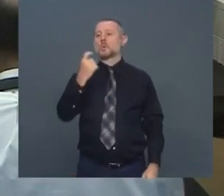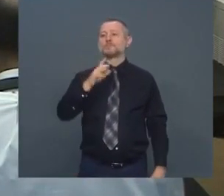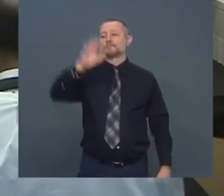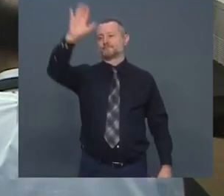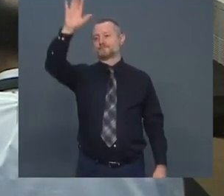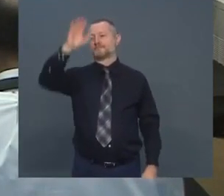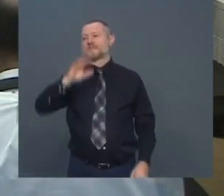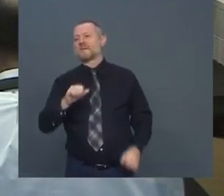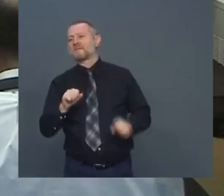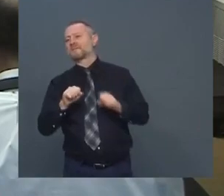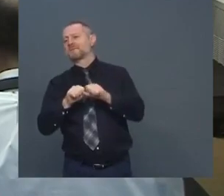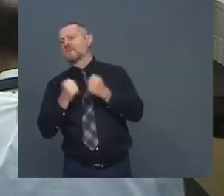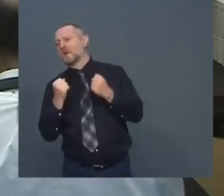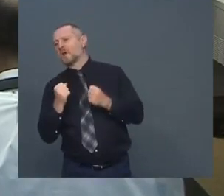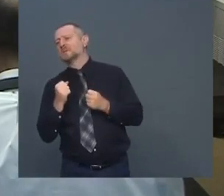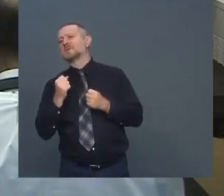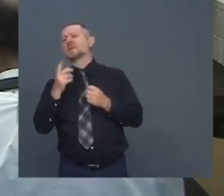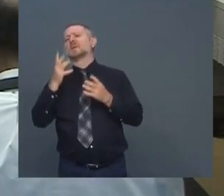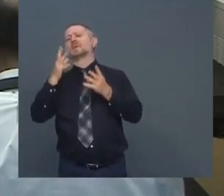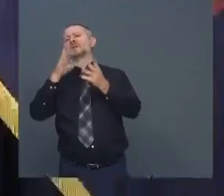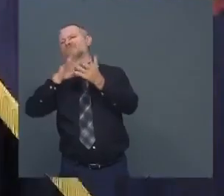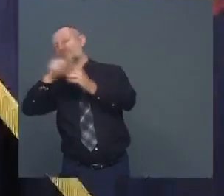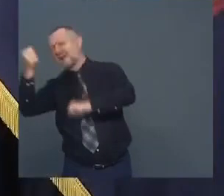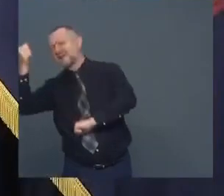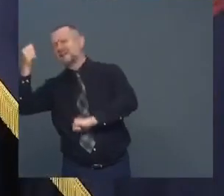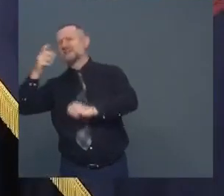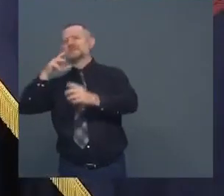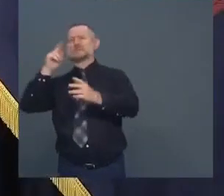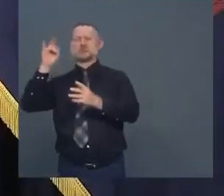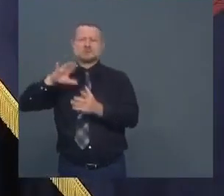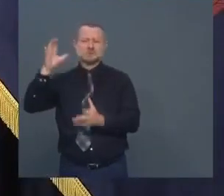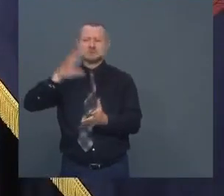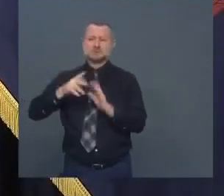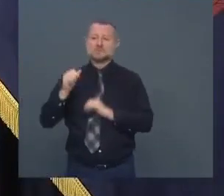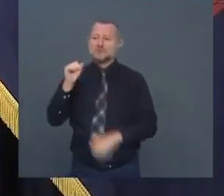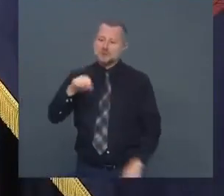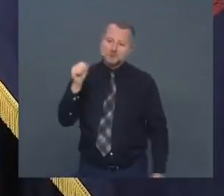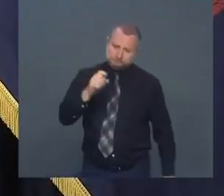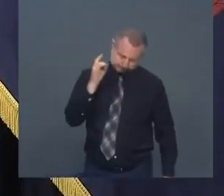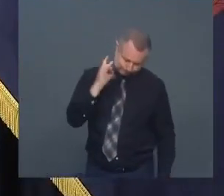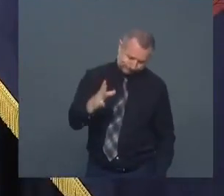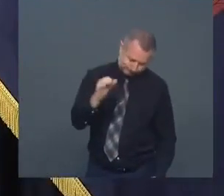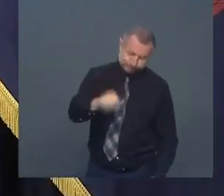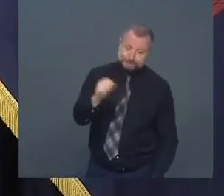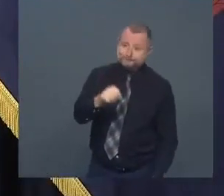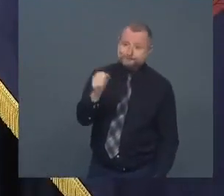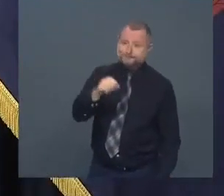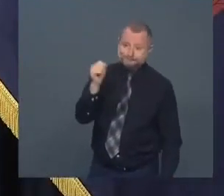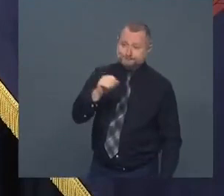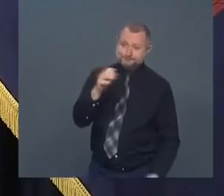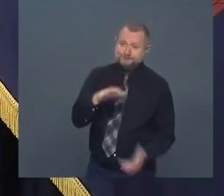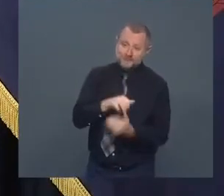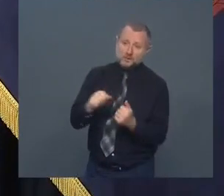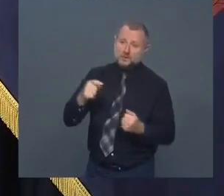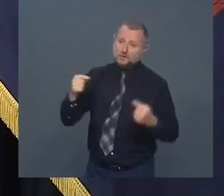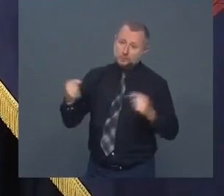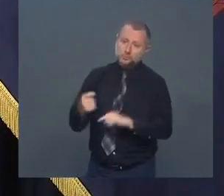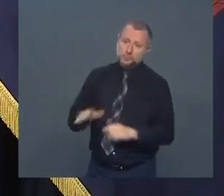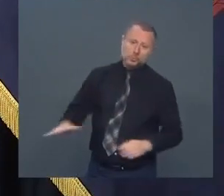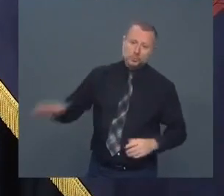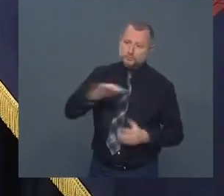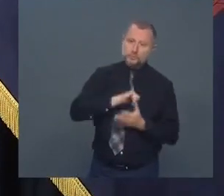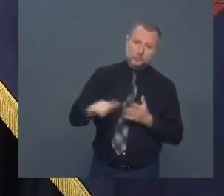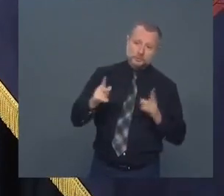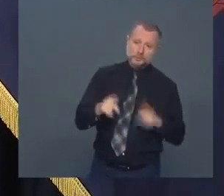towards the... Yeah, it's terrible. It's terrible. And it affects all New Yorkers, but you know who it